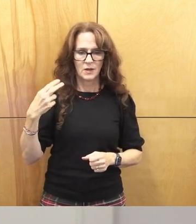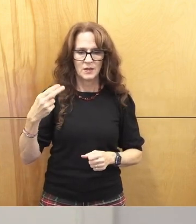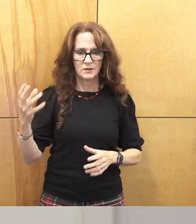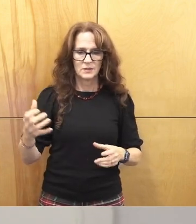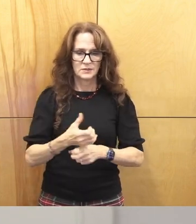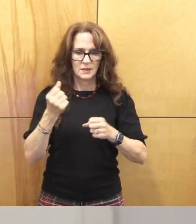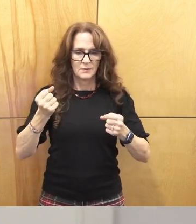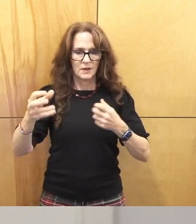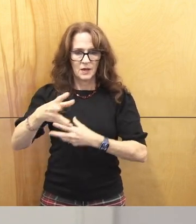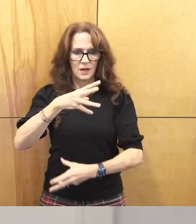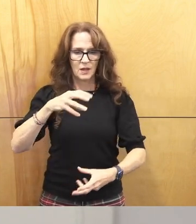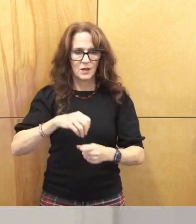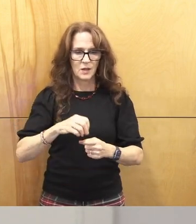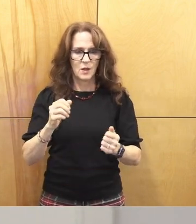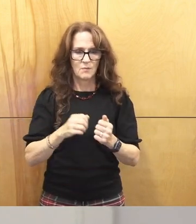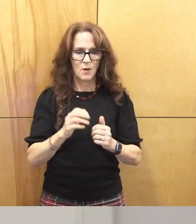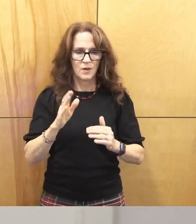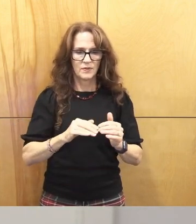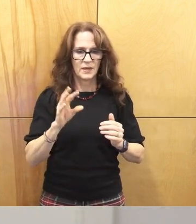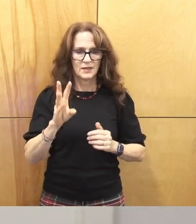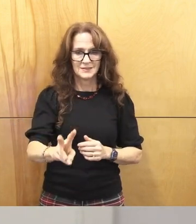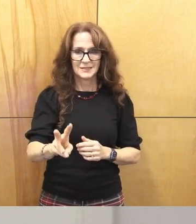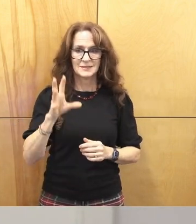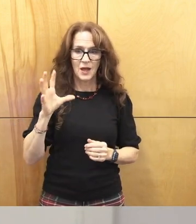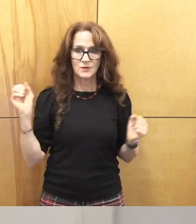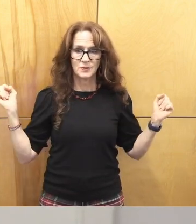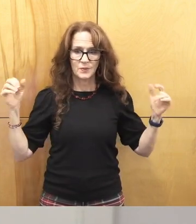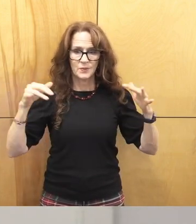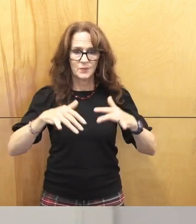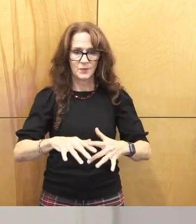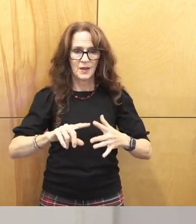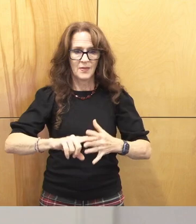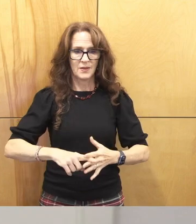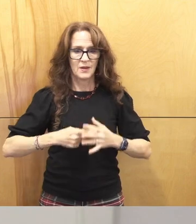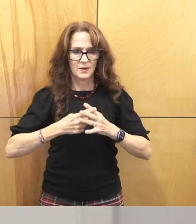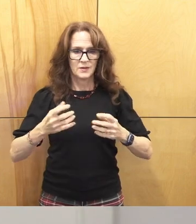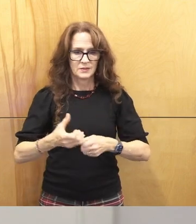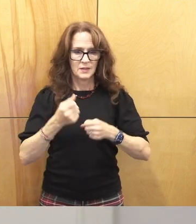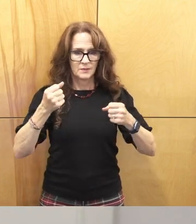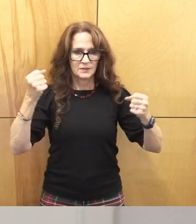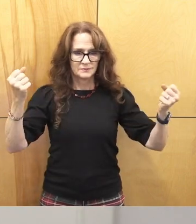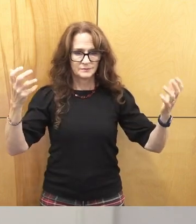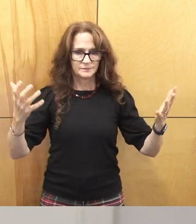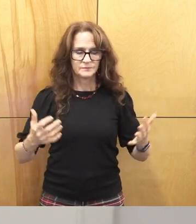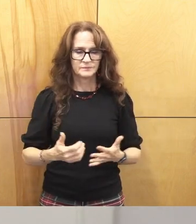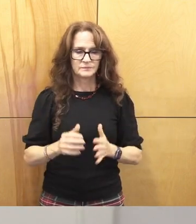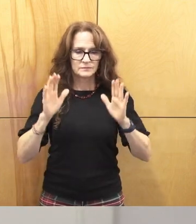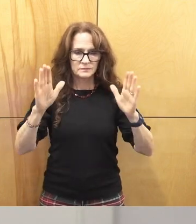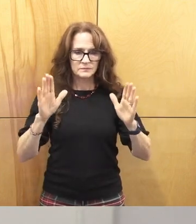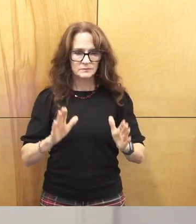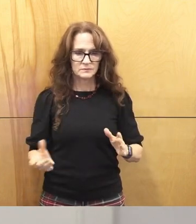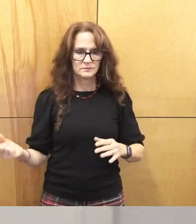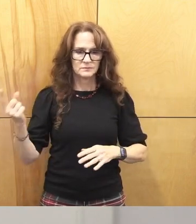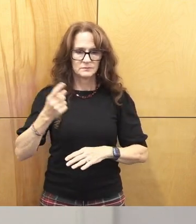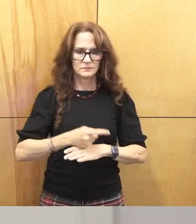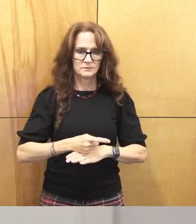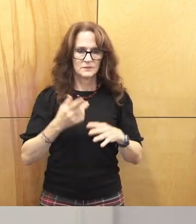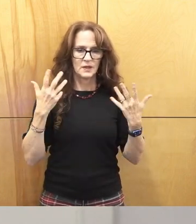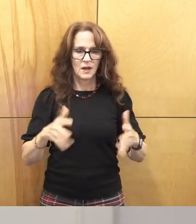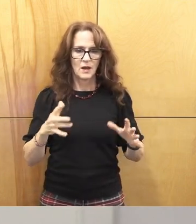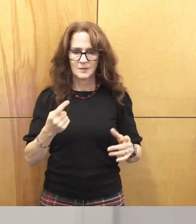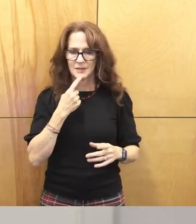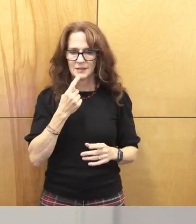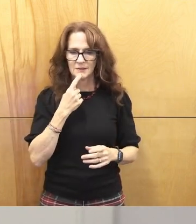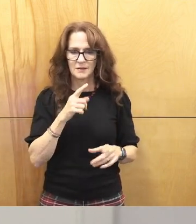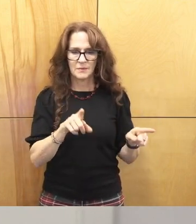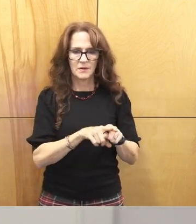Celebration, which included more than 600 attendees in the inaugural celebration. So a wonderful day, and it has already been said, but I'd